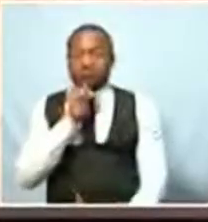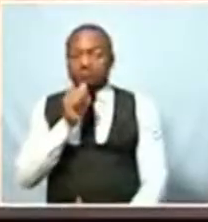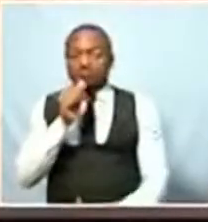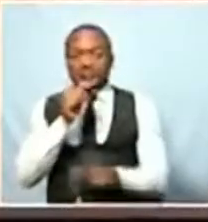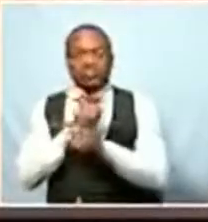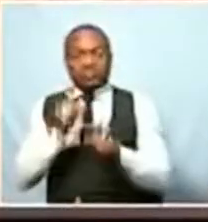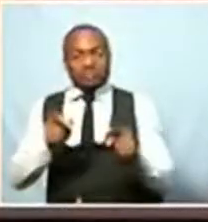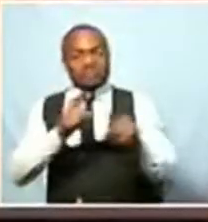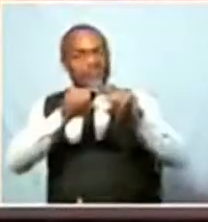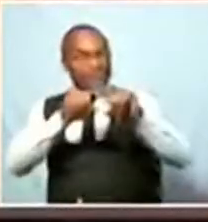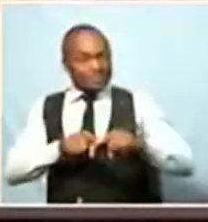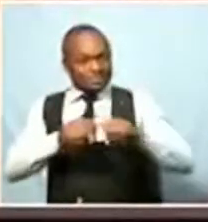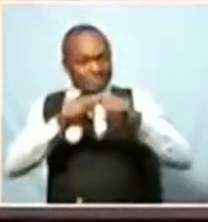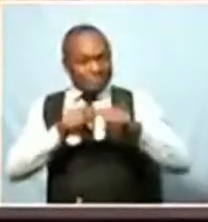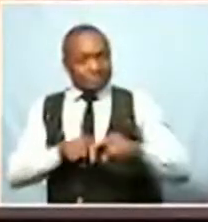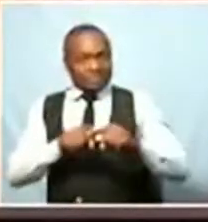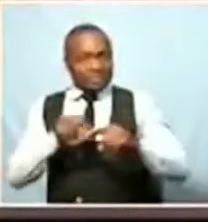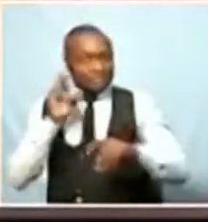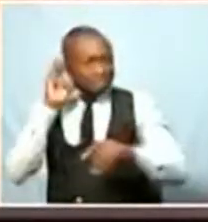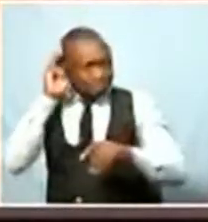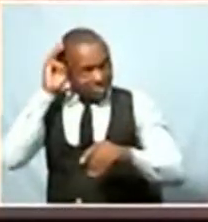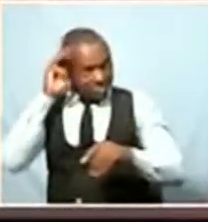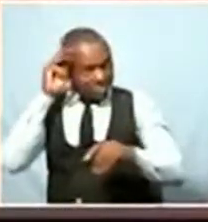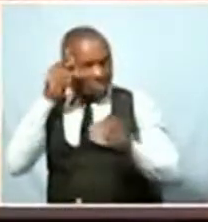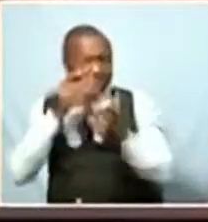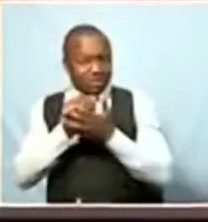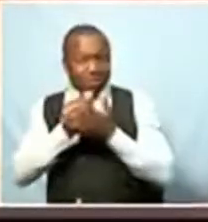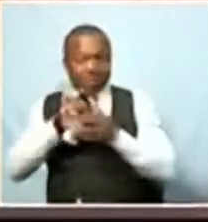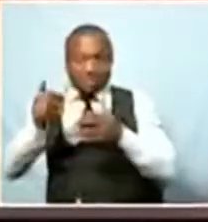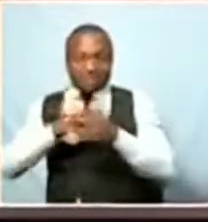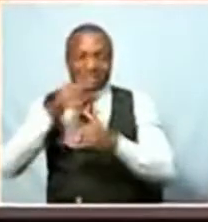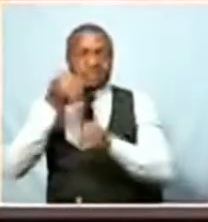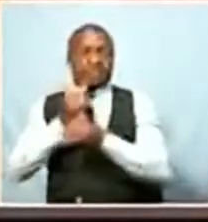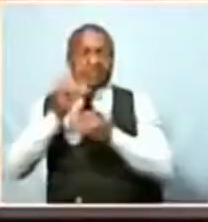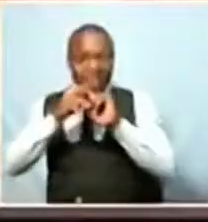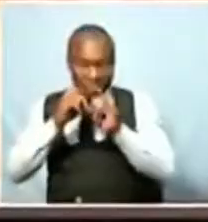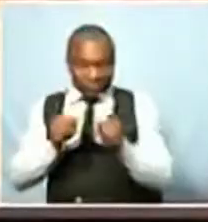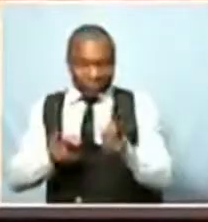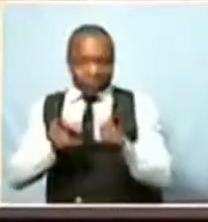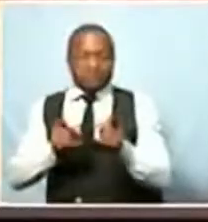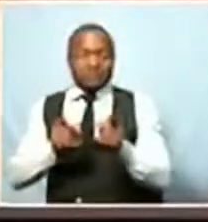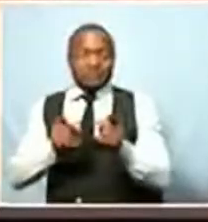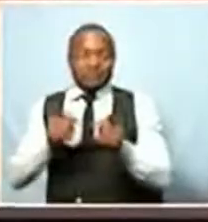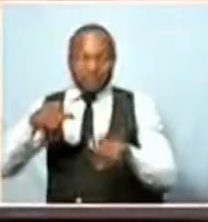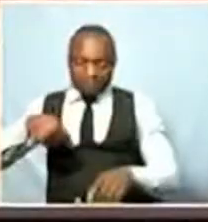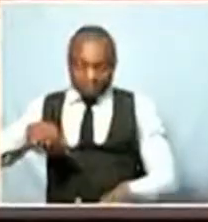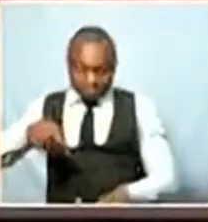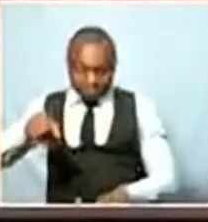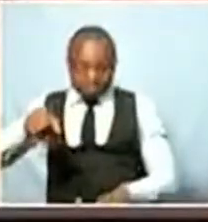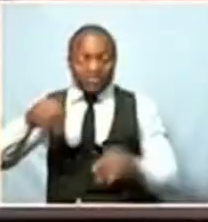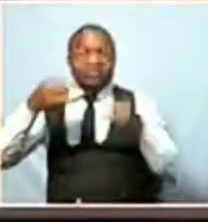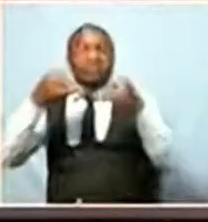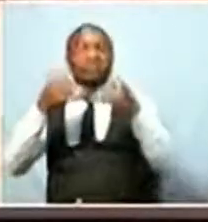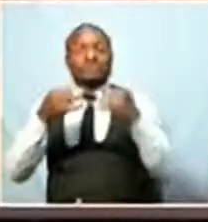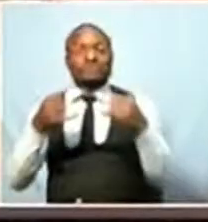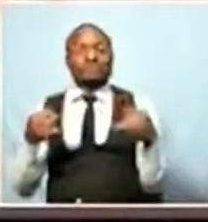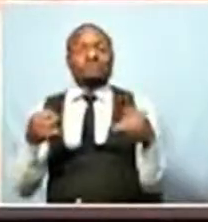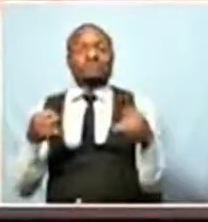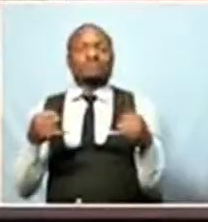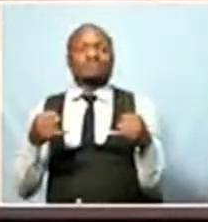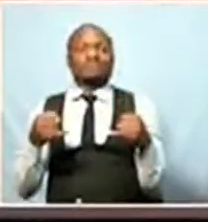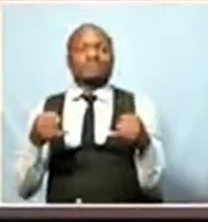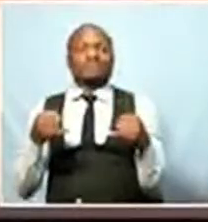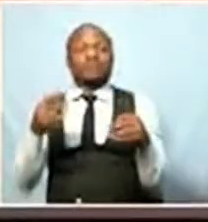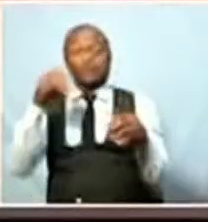rely on Treasury next year, but on a more resilient and sustainable line that